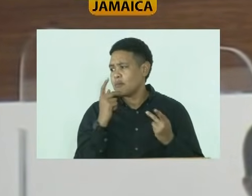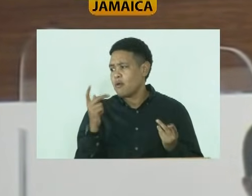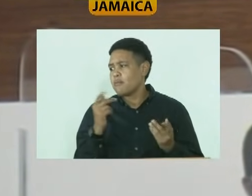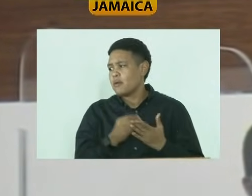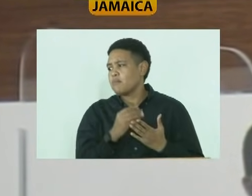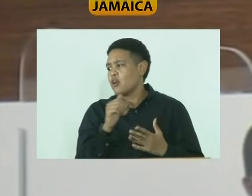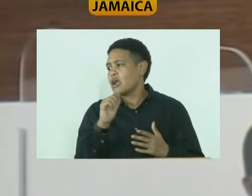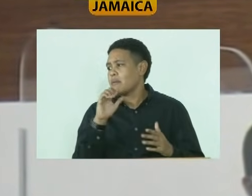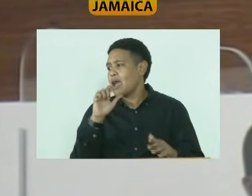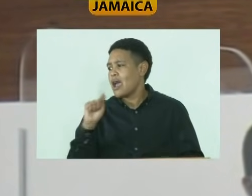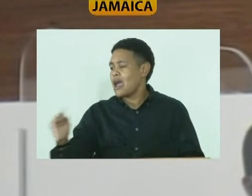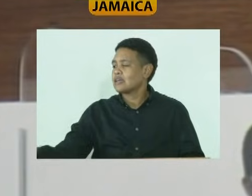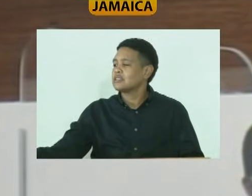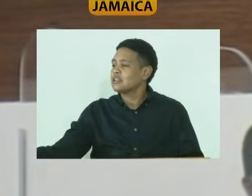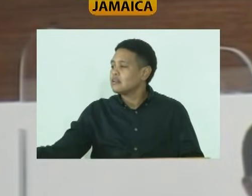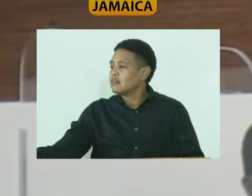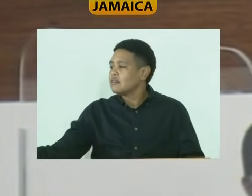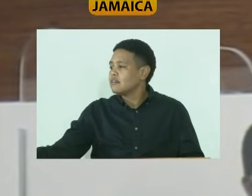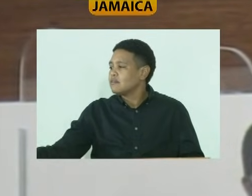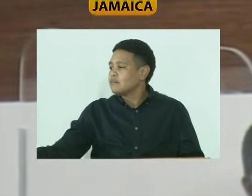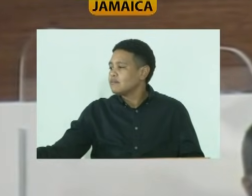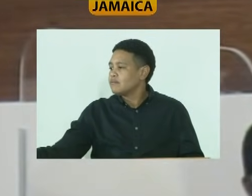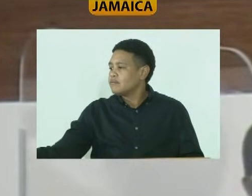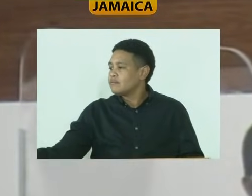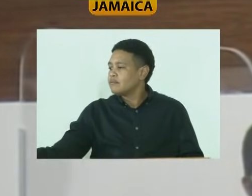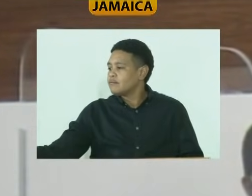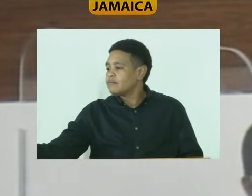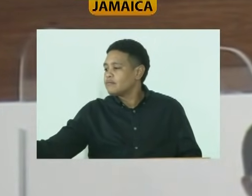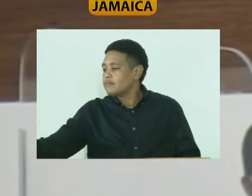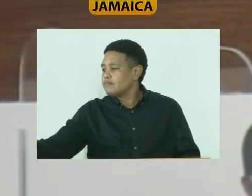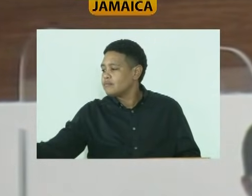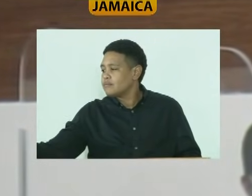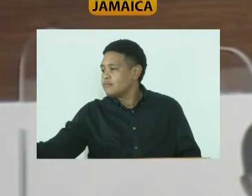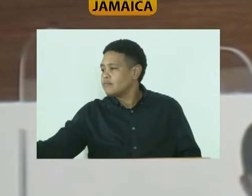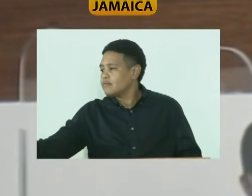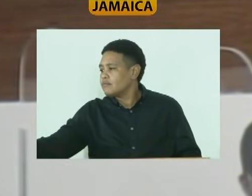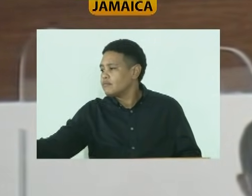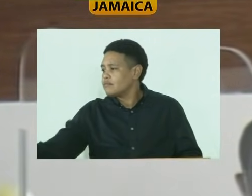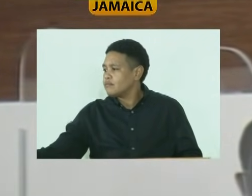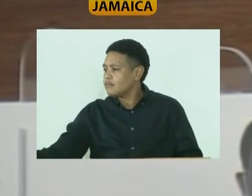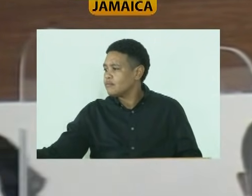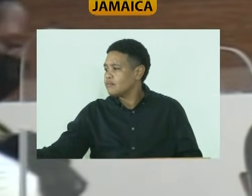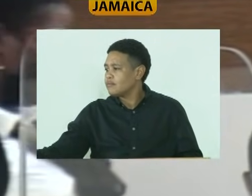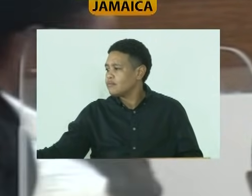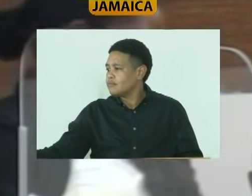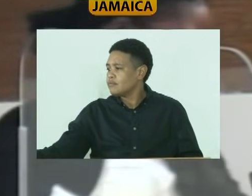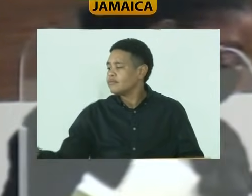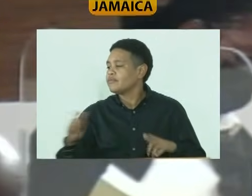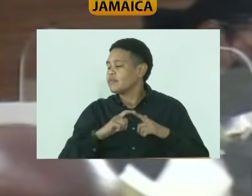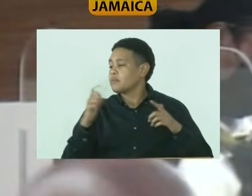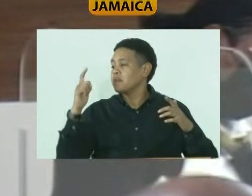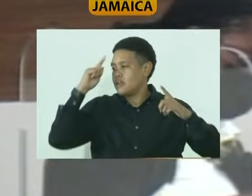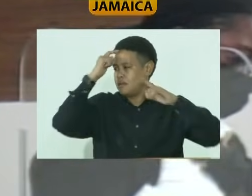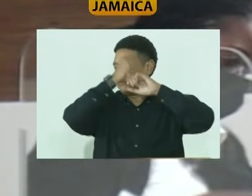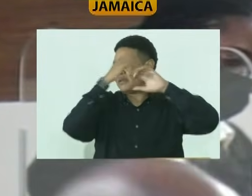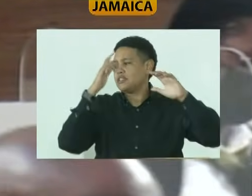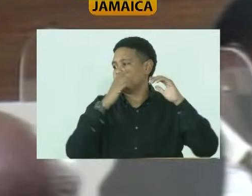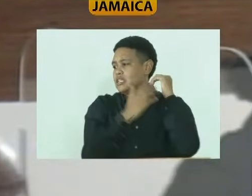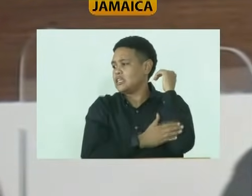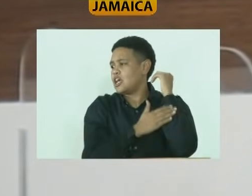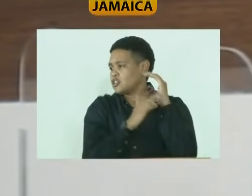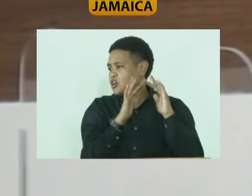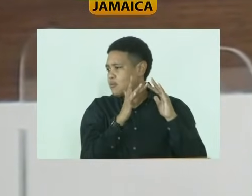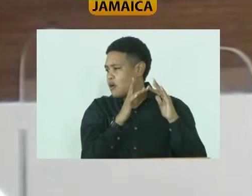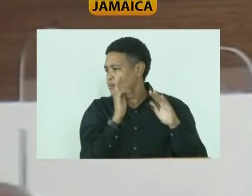Act. Very briefly, Madam Speaker, the bigger picture, which is a National Broadband Initiative update.